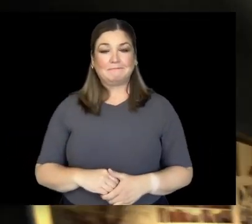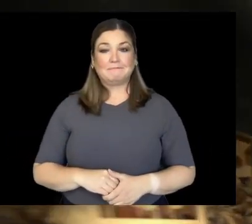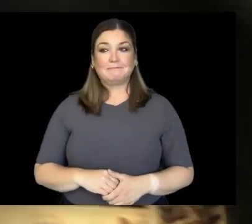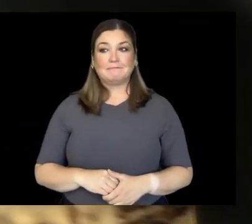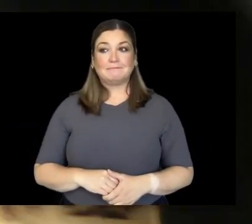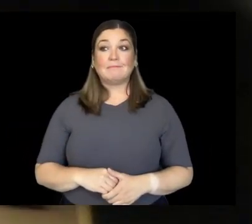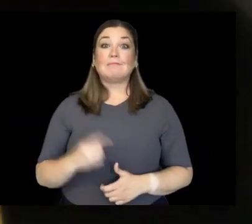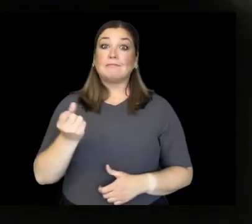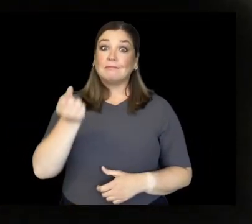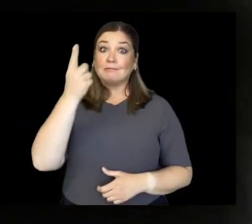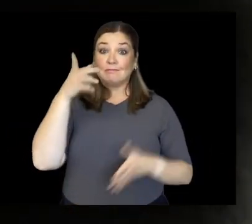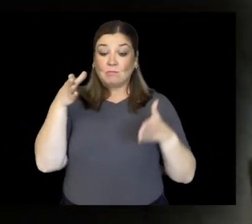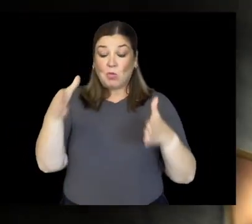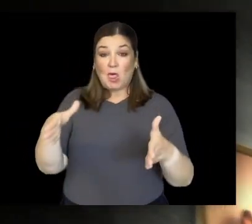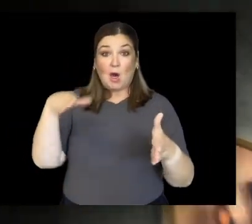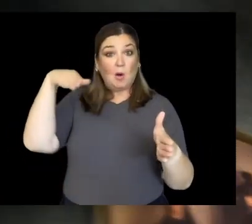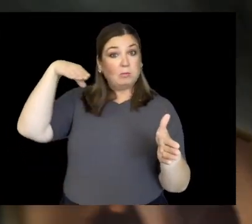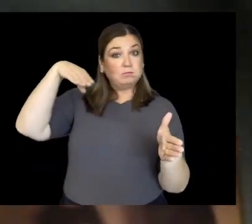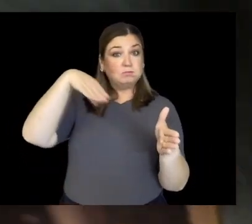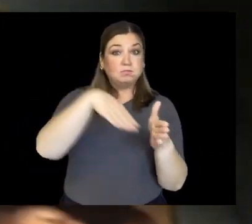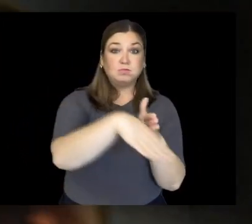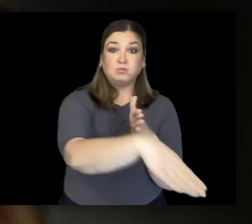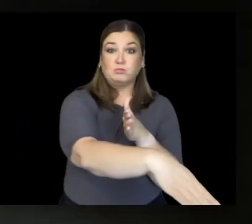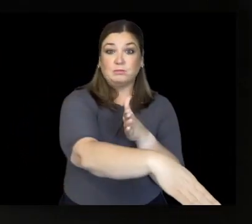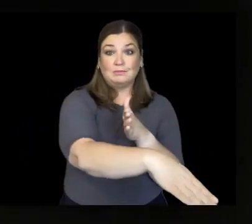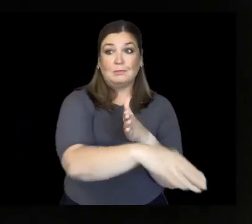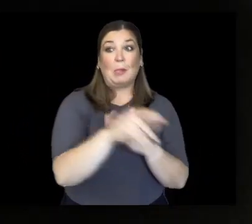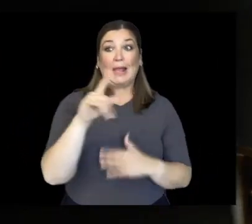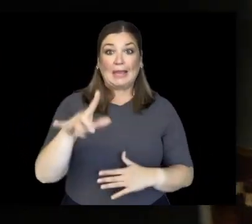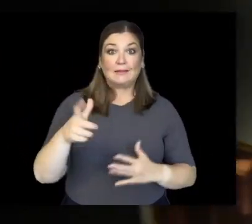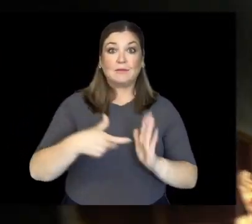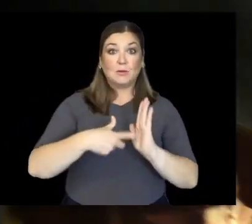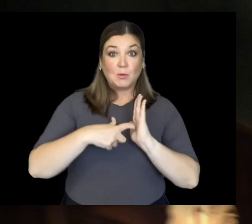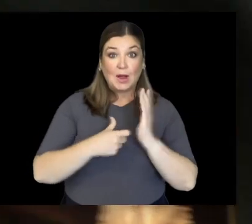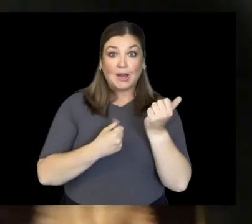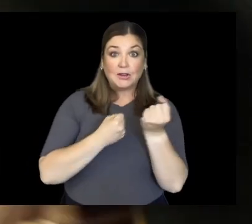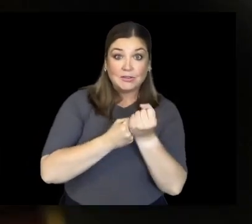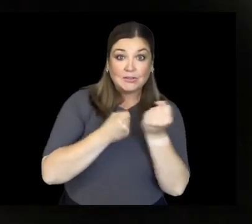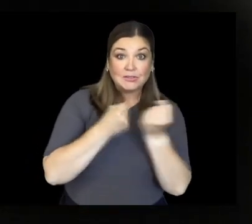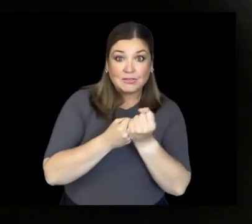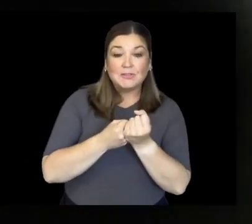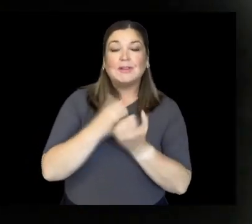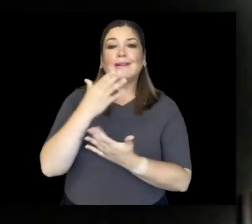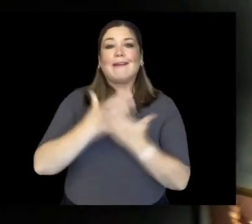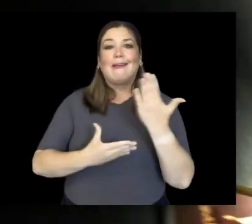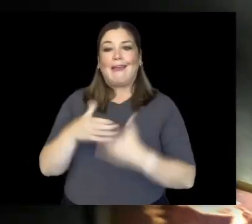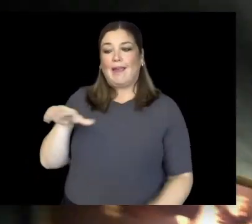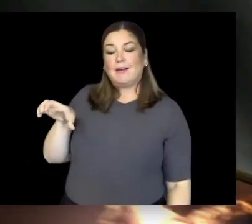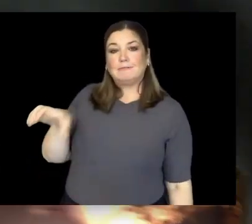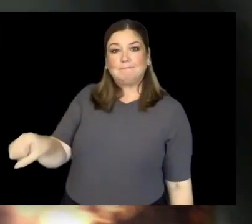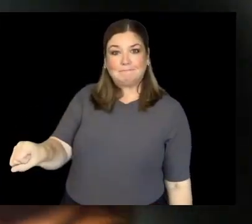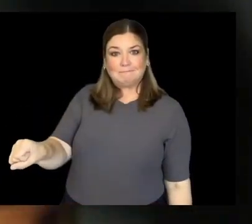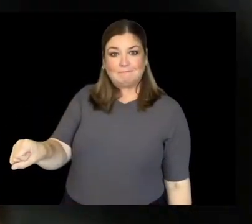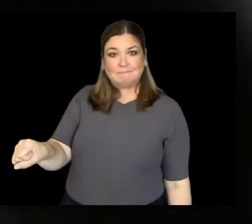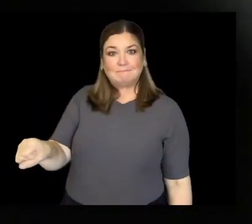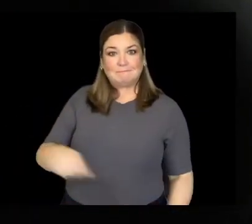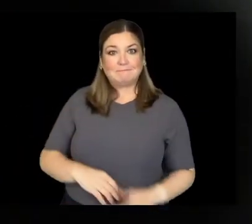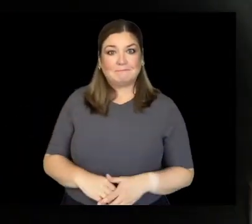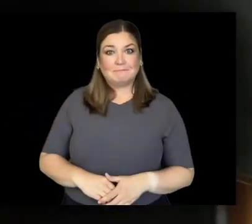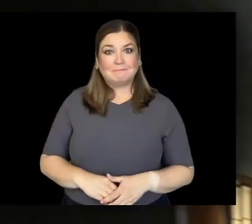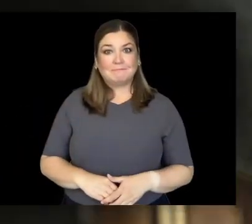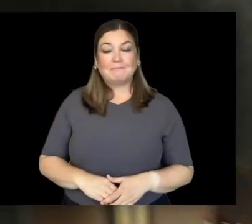your section. There is a good slope down to the various entrances. Please utilize the handrail for